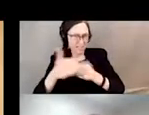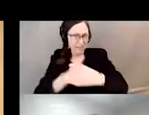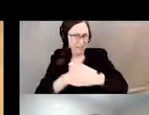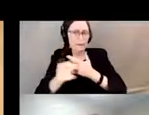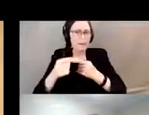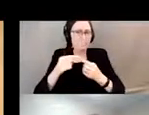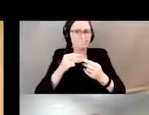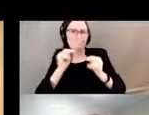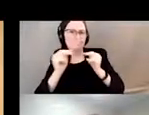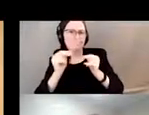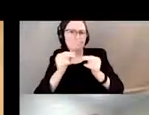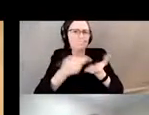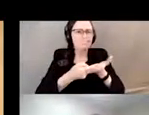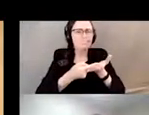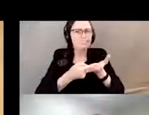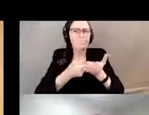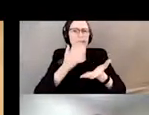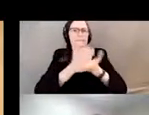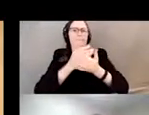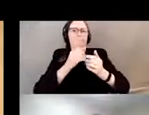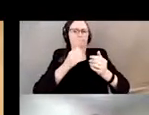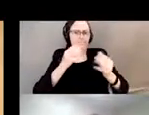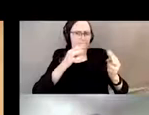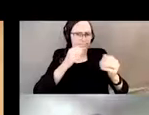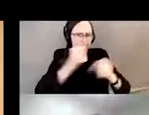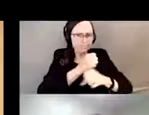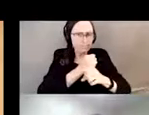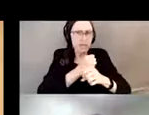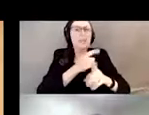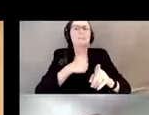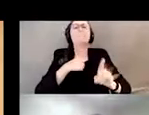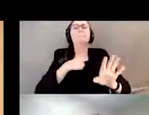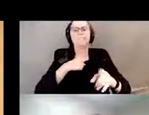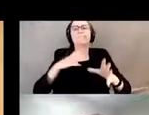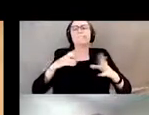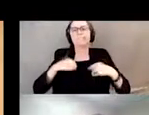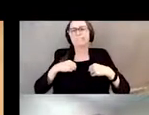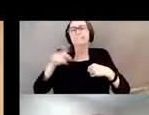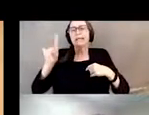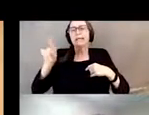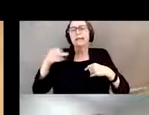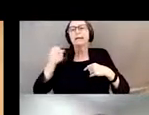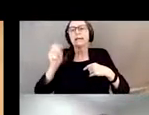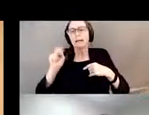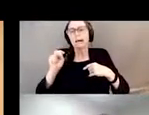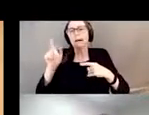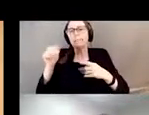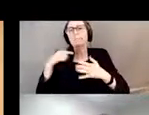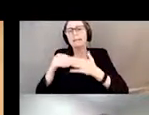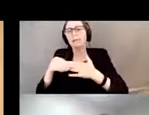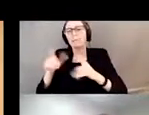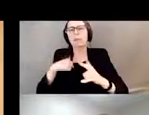negotiation, a ceasefire, where the English basically recognize Muhammad Khan as the leader, but they're hoping that eventually he'll lose